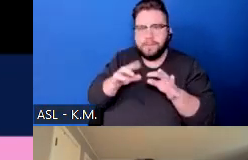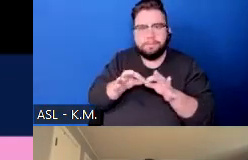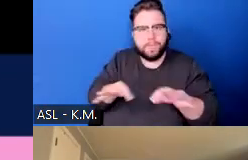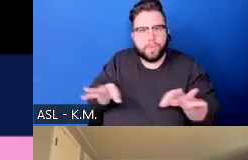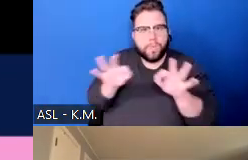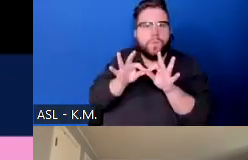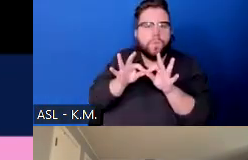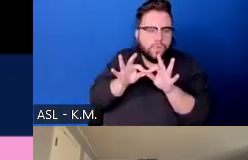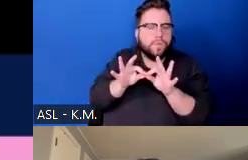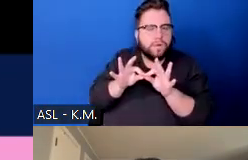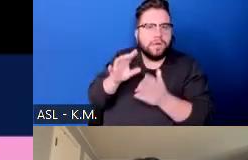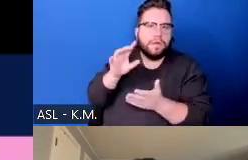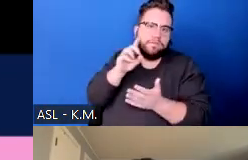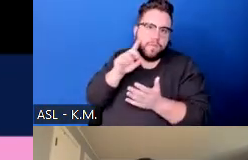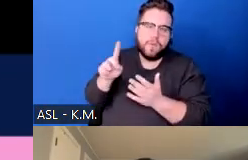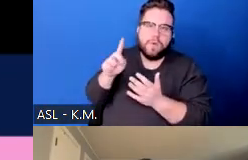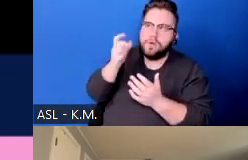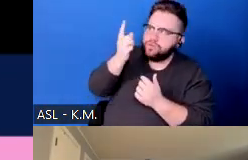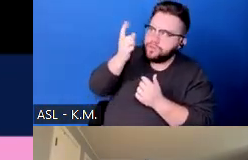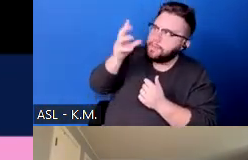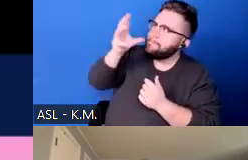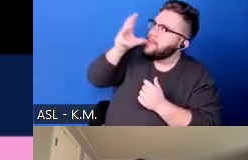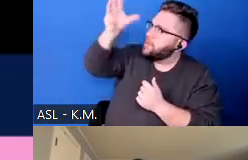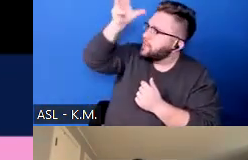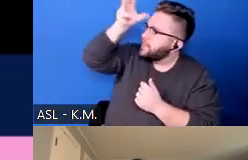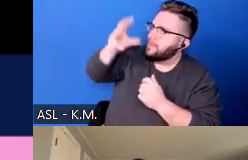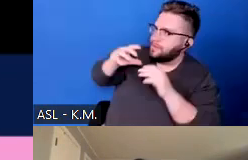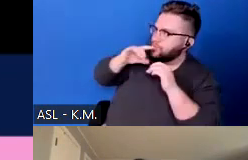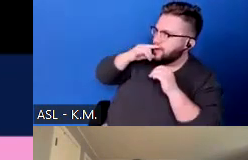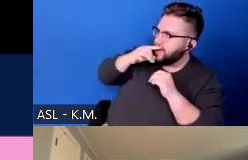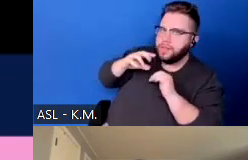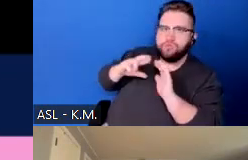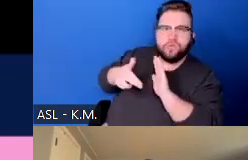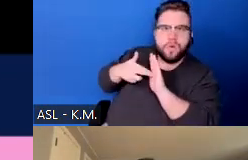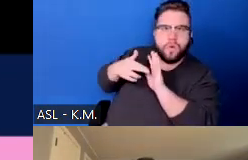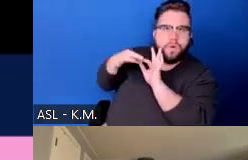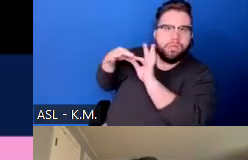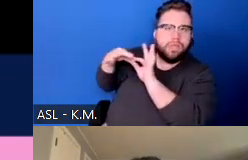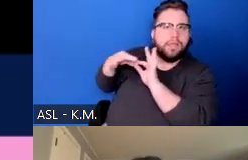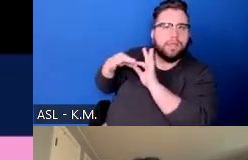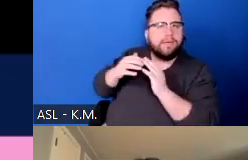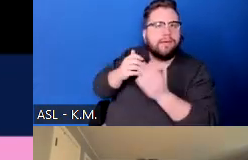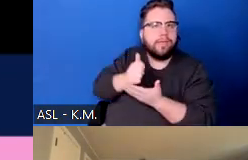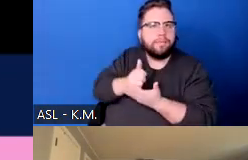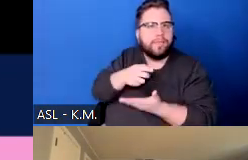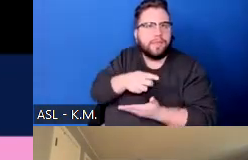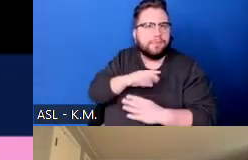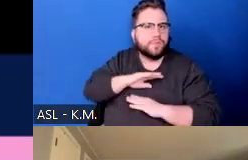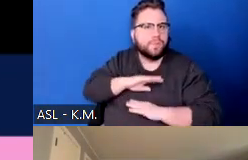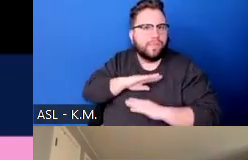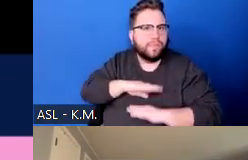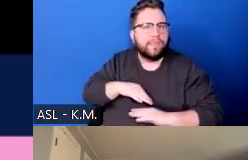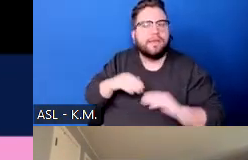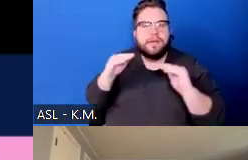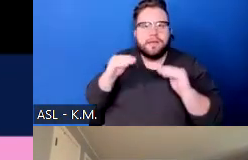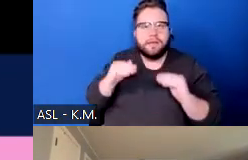parental touch as a role in self-regulation and helping an infant to soothe. Touch is also very important for